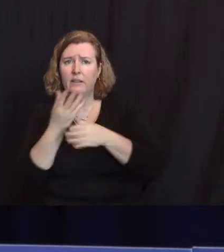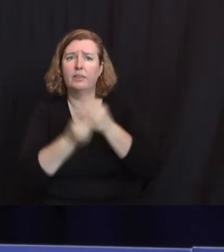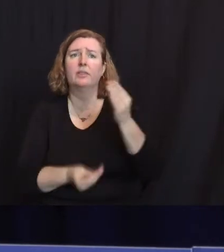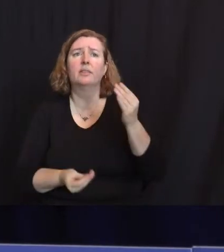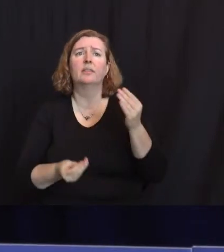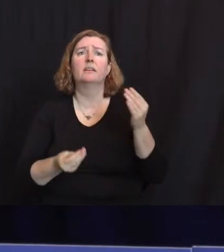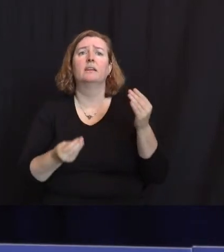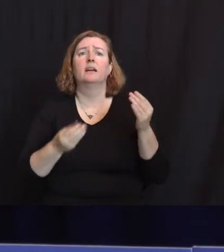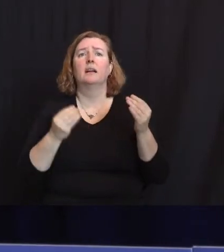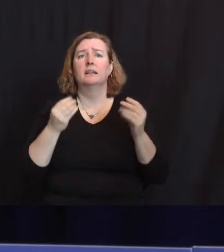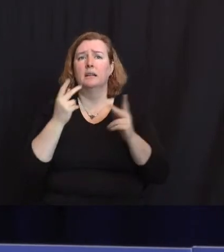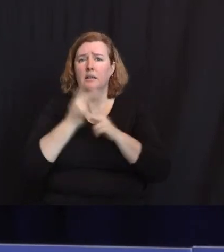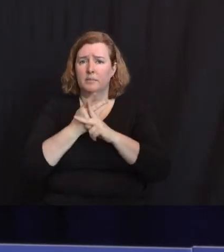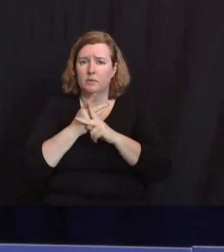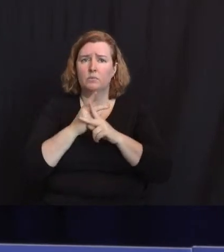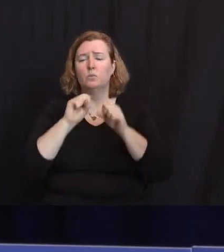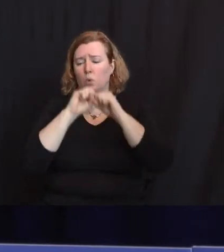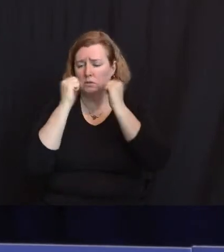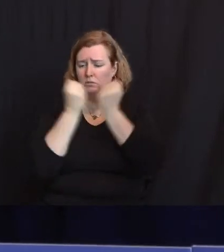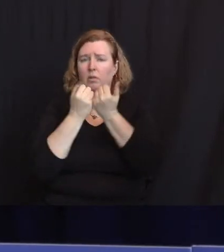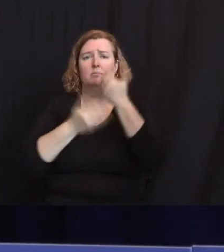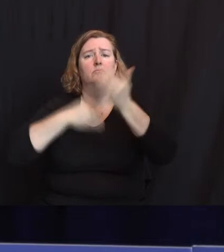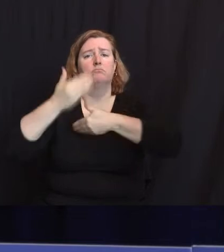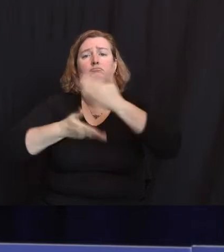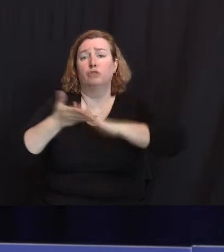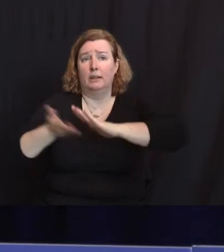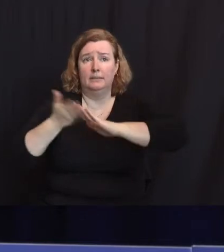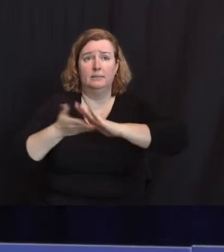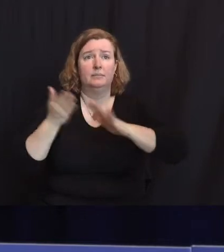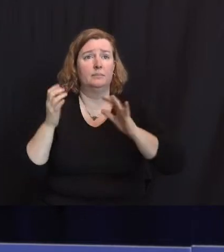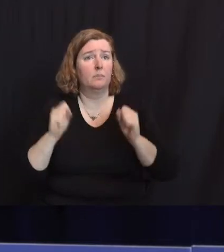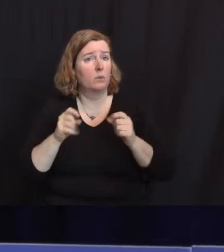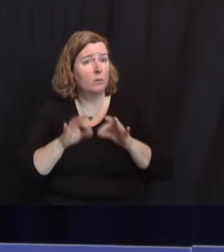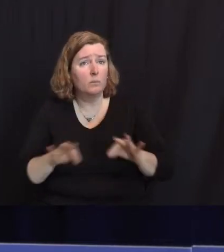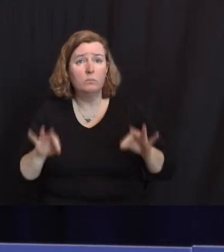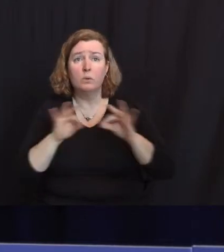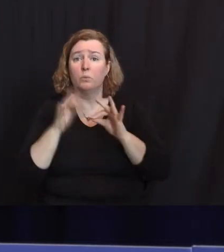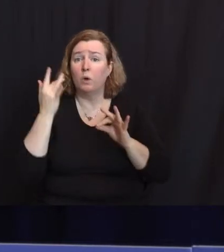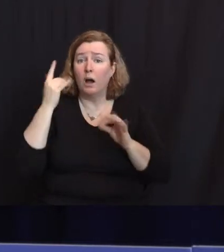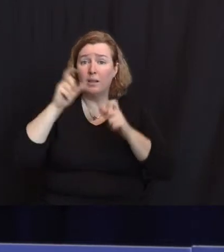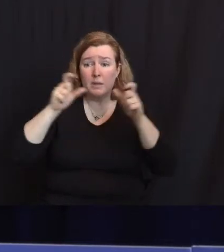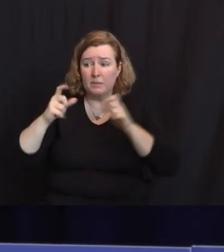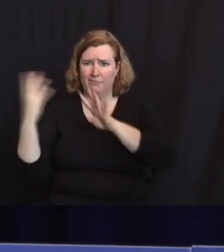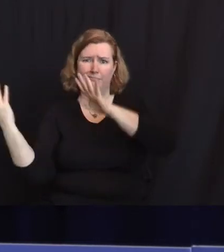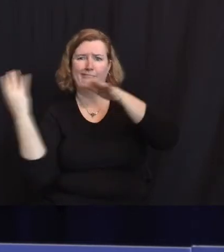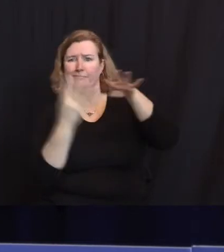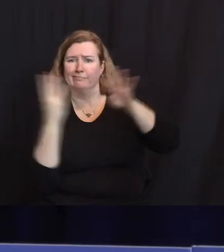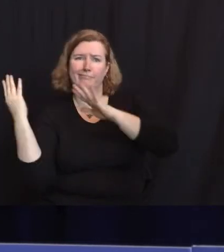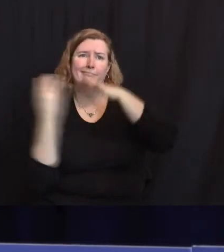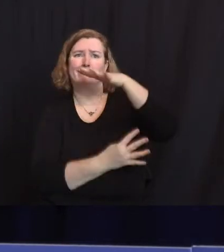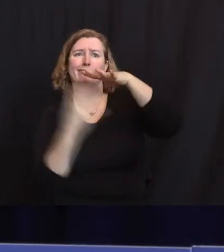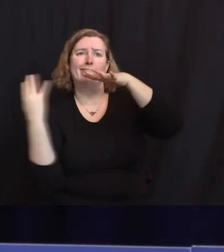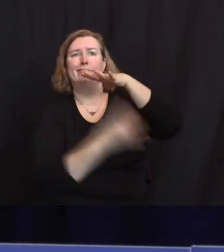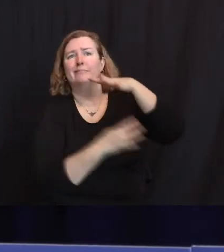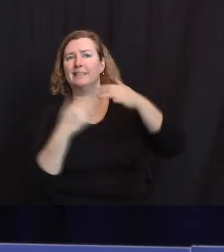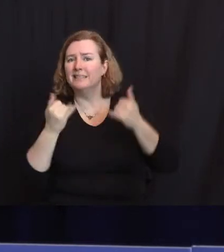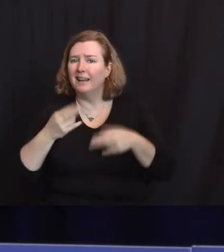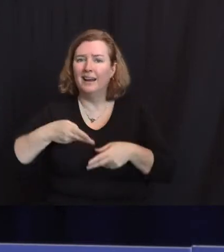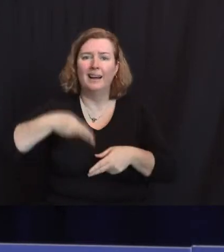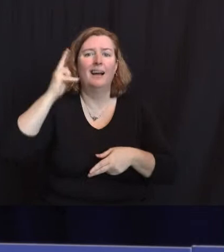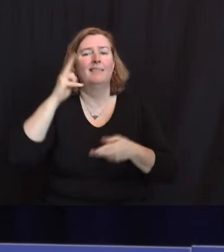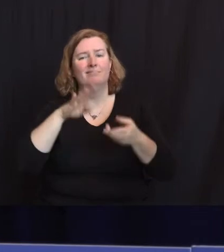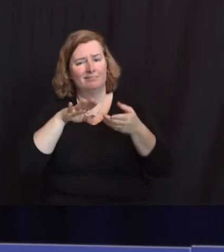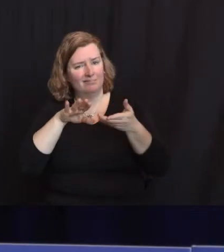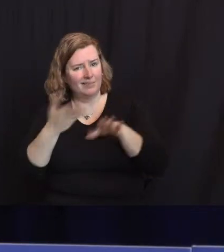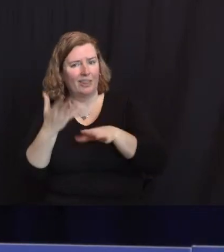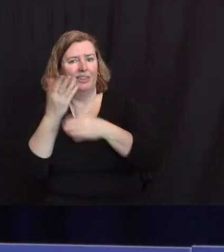functioning. This is especially important given the levels of hospitalizations and deaths we are still experiencing